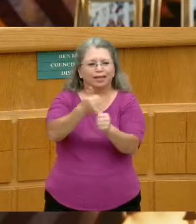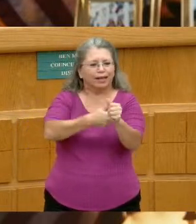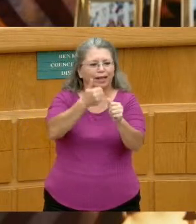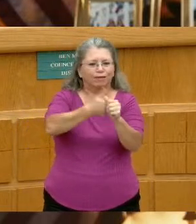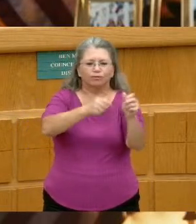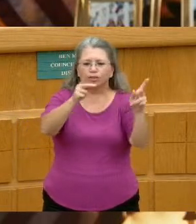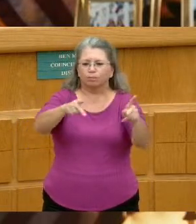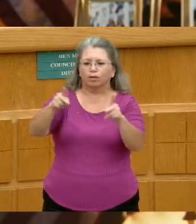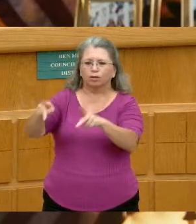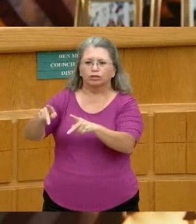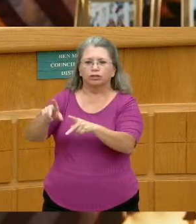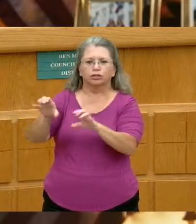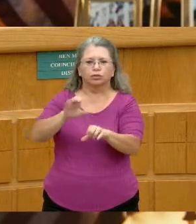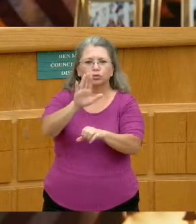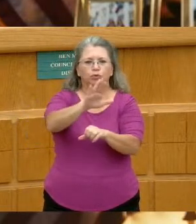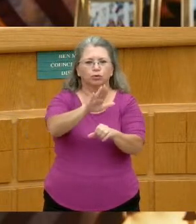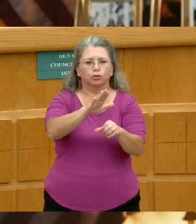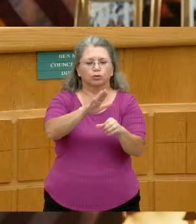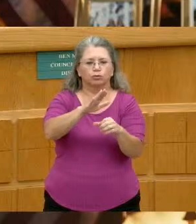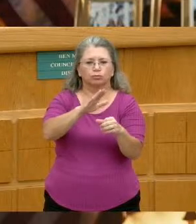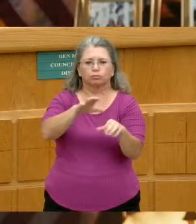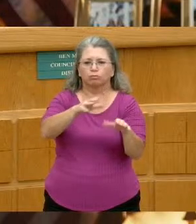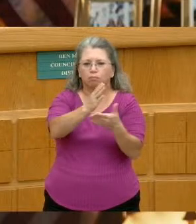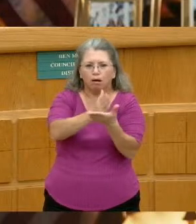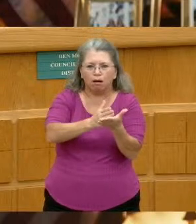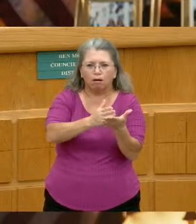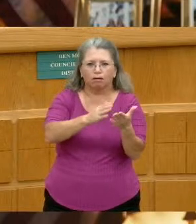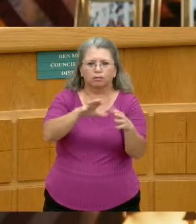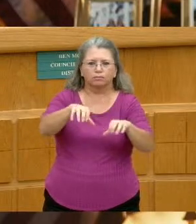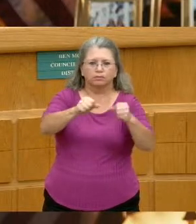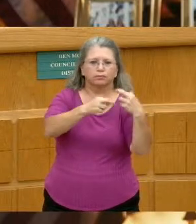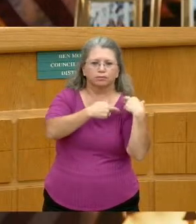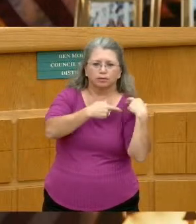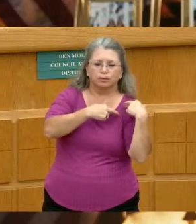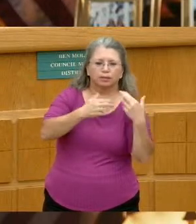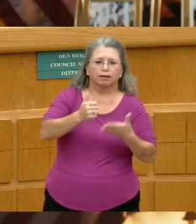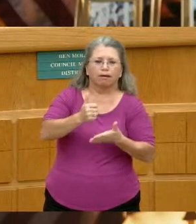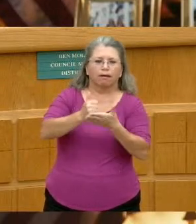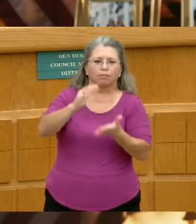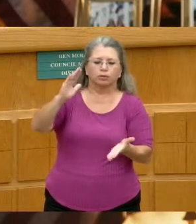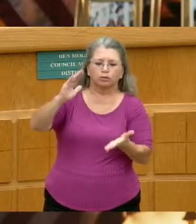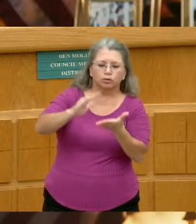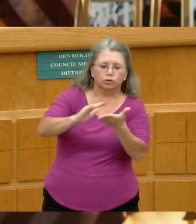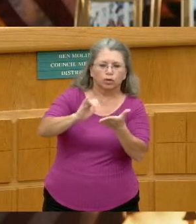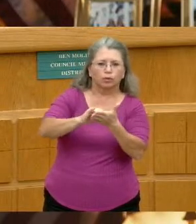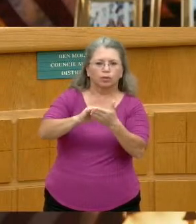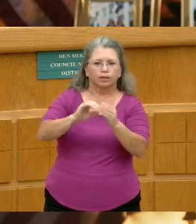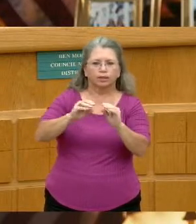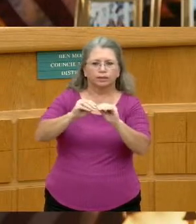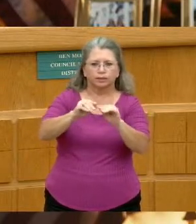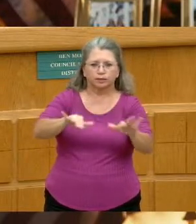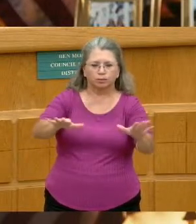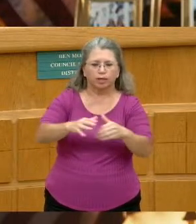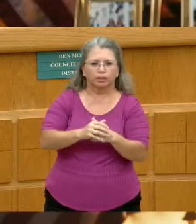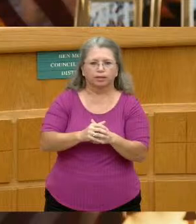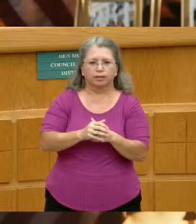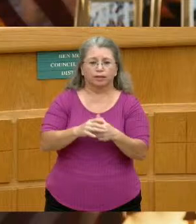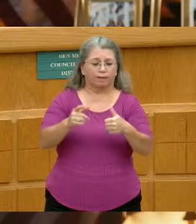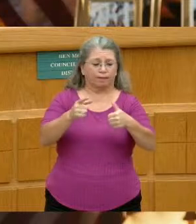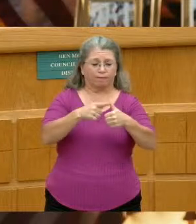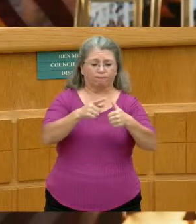to help to slow the spread. That's why the first violation of this standard is just a